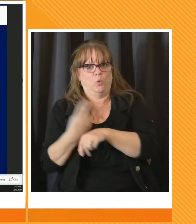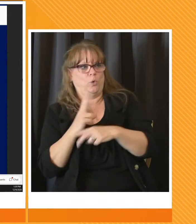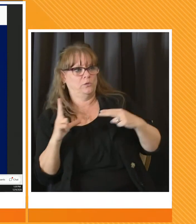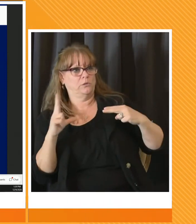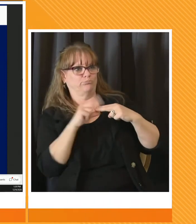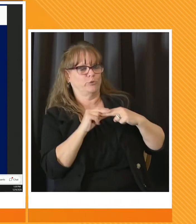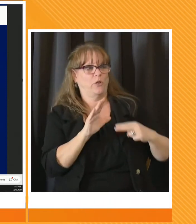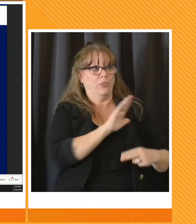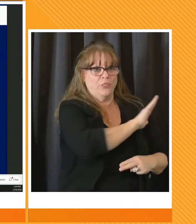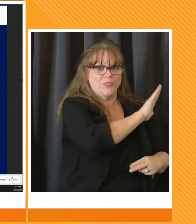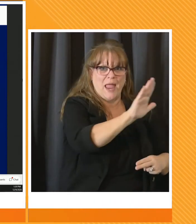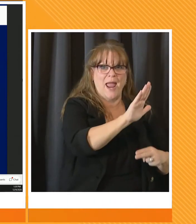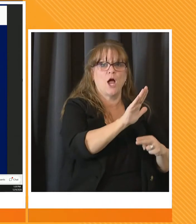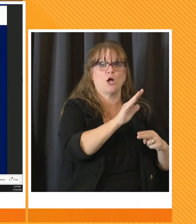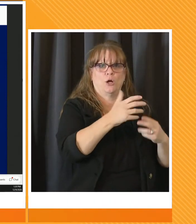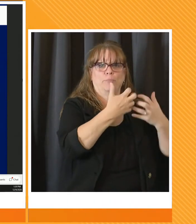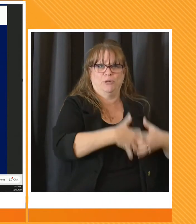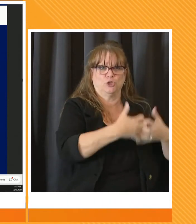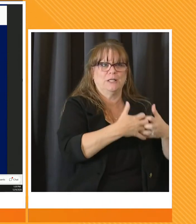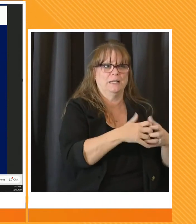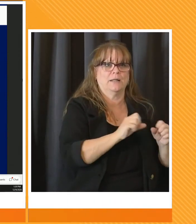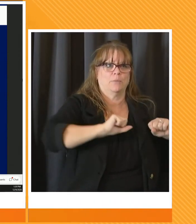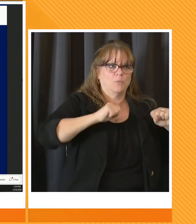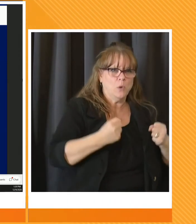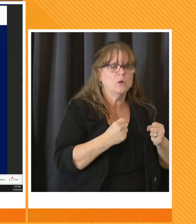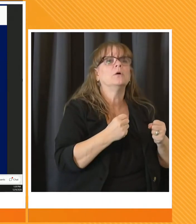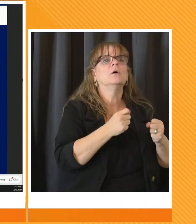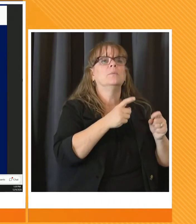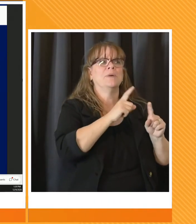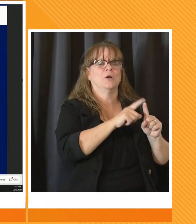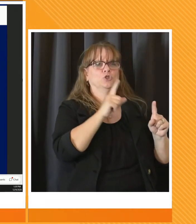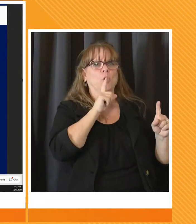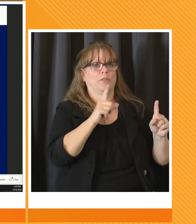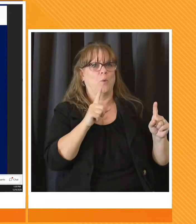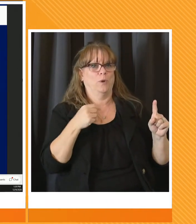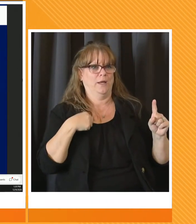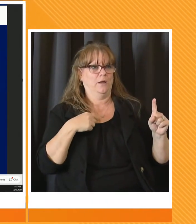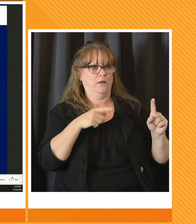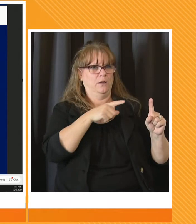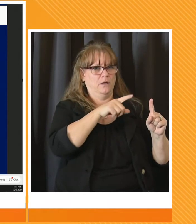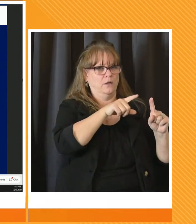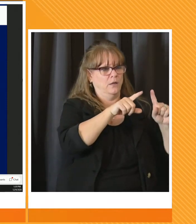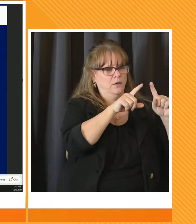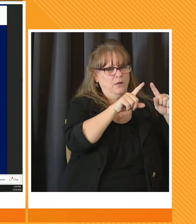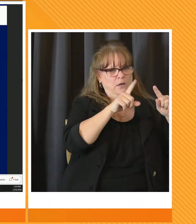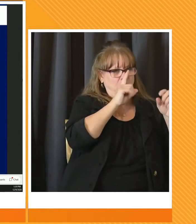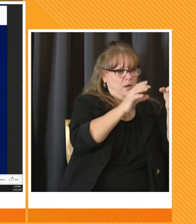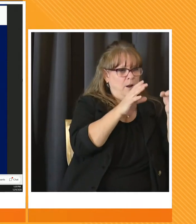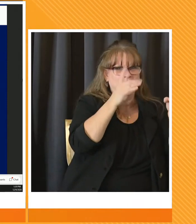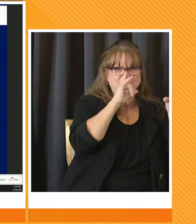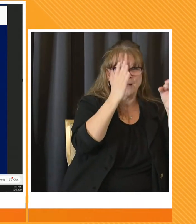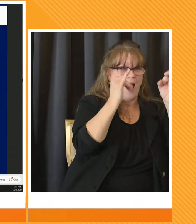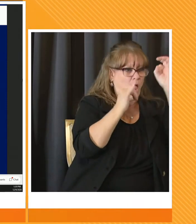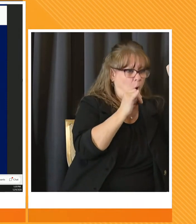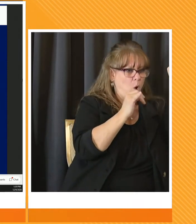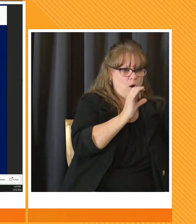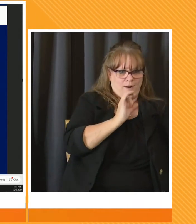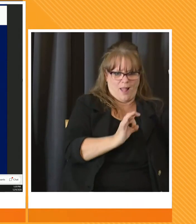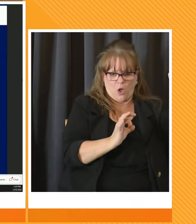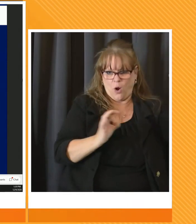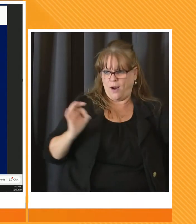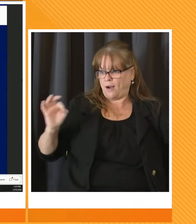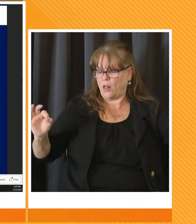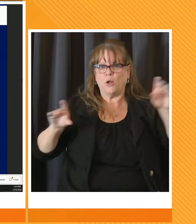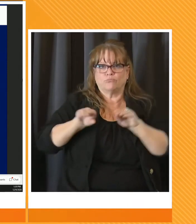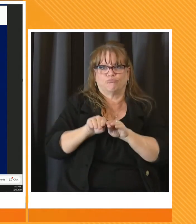distribution across the state and took into consideration the transportation logistics of moving vaccine across our state during the